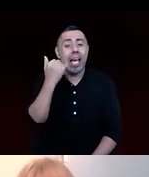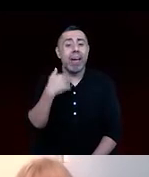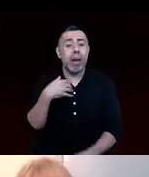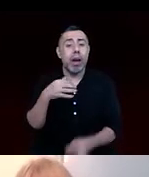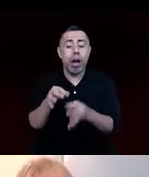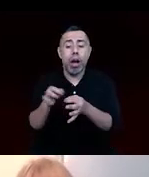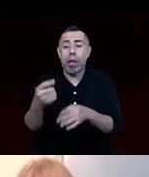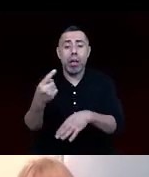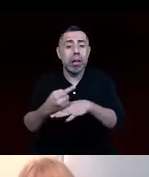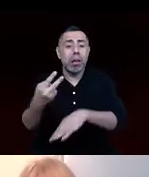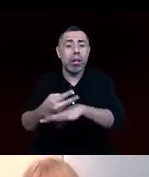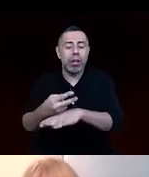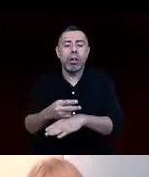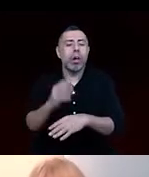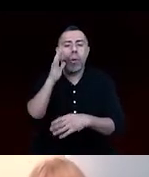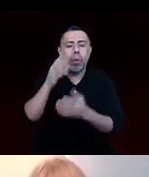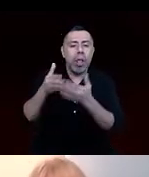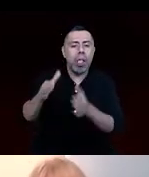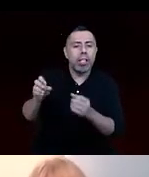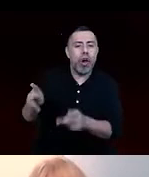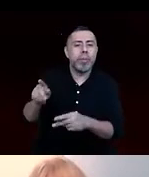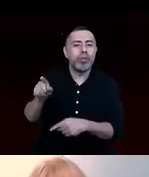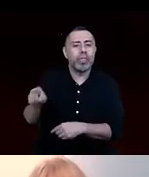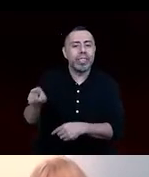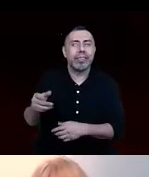days. So